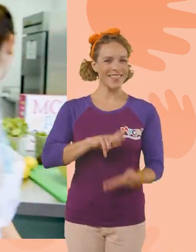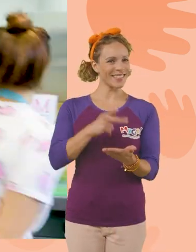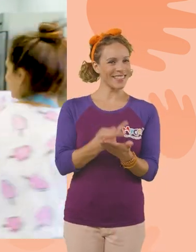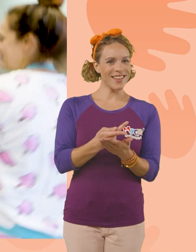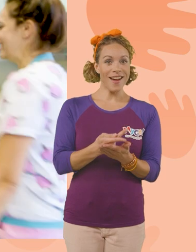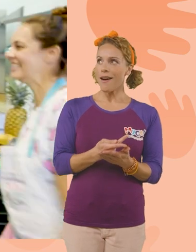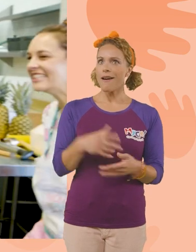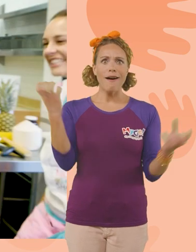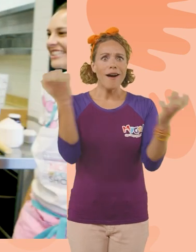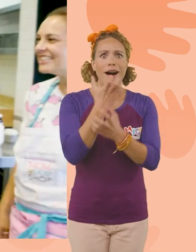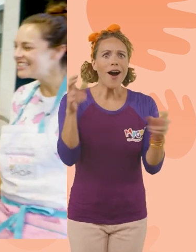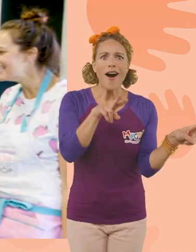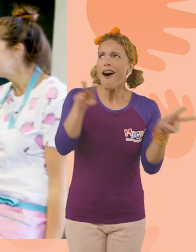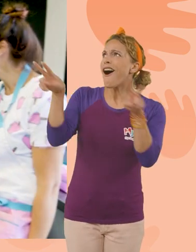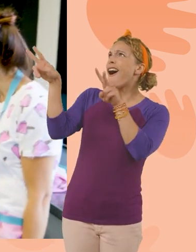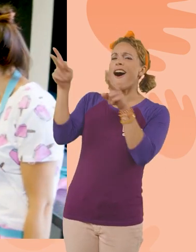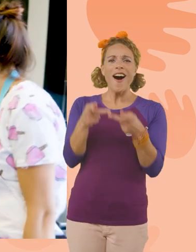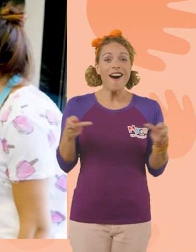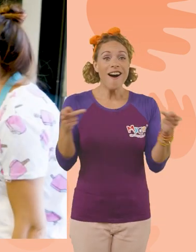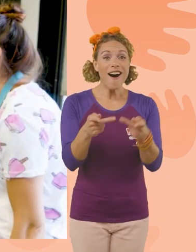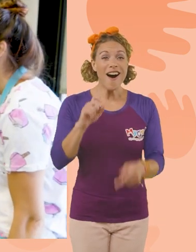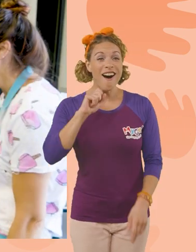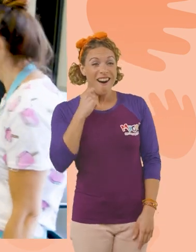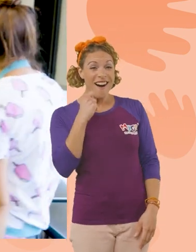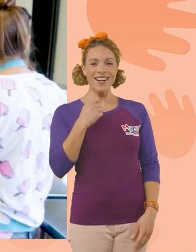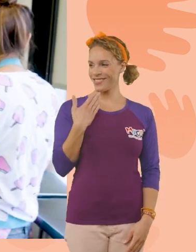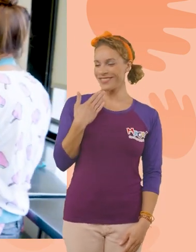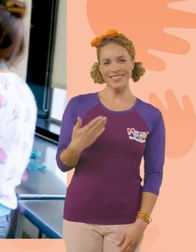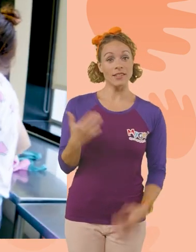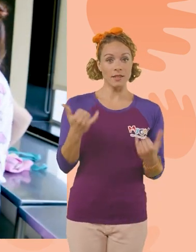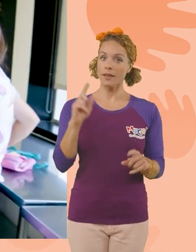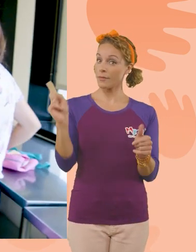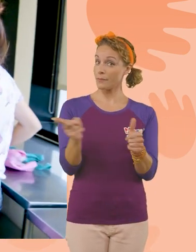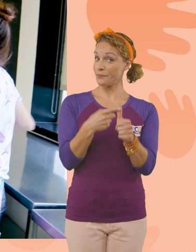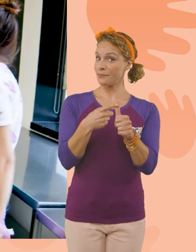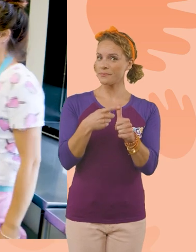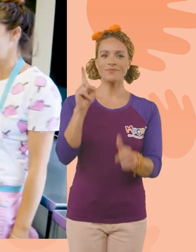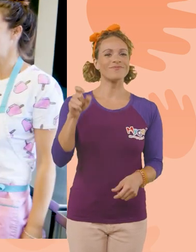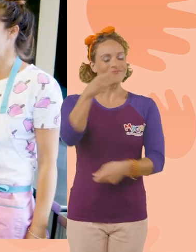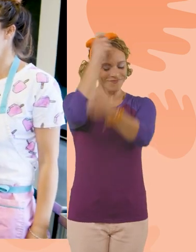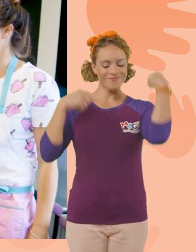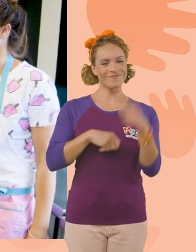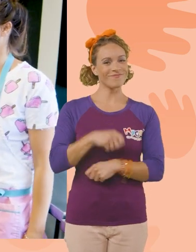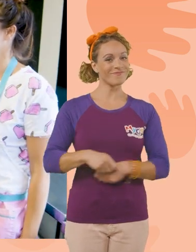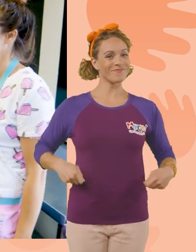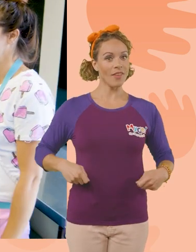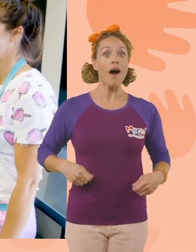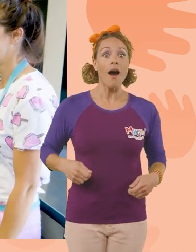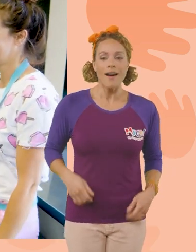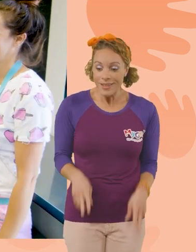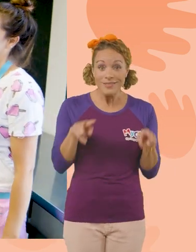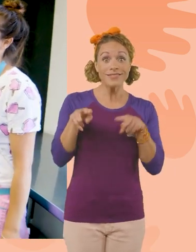Welcome to my kitchen. Wow, look at this place. It's so cool. Thanks. Now, first thing, you need to gear up.